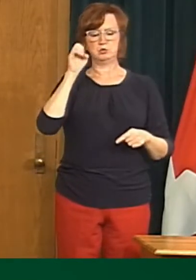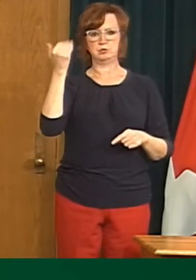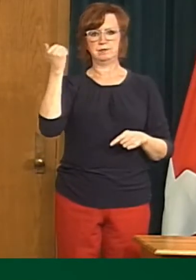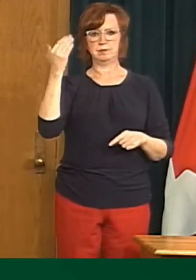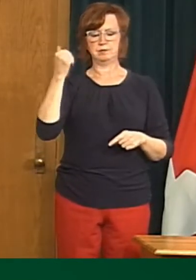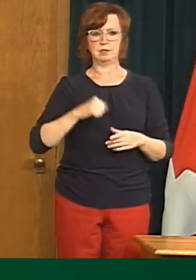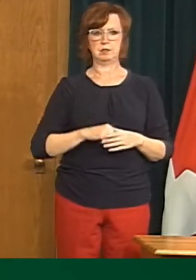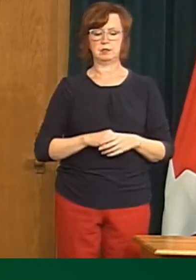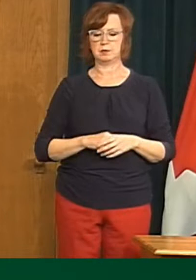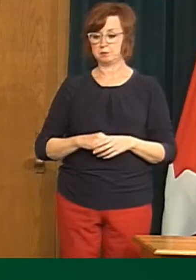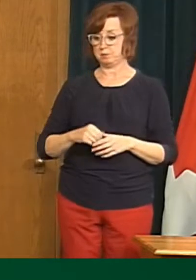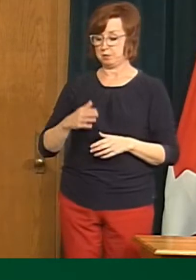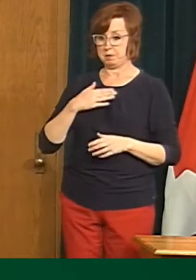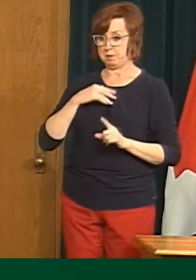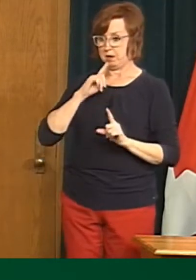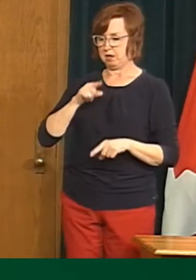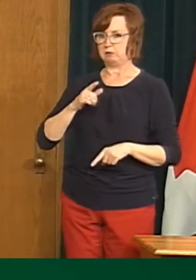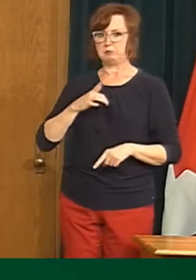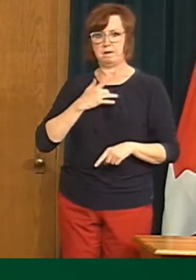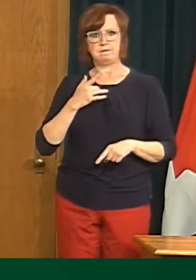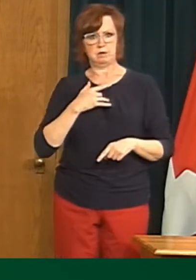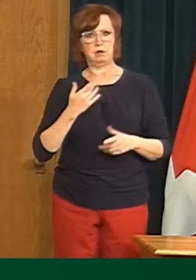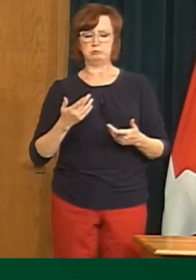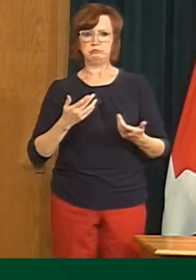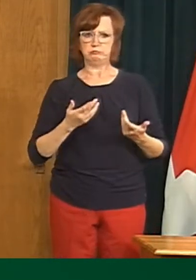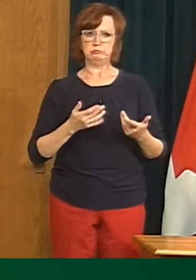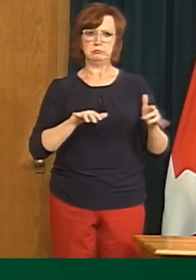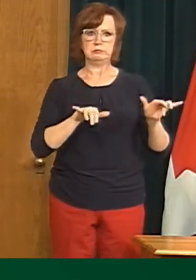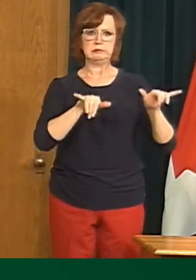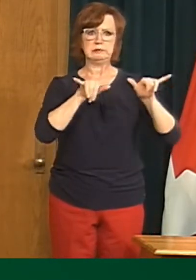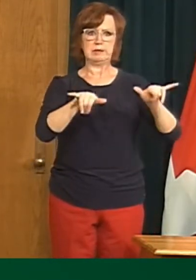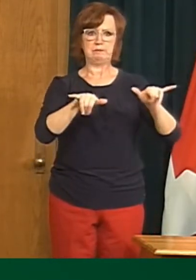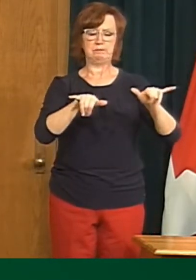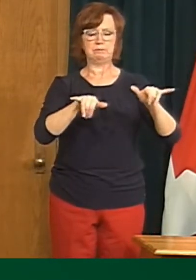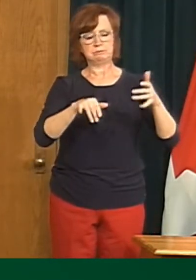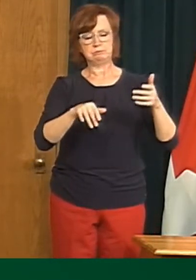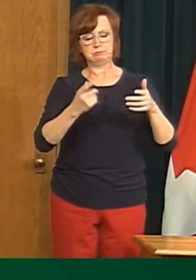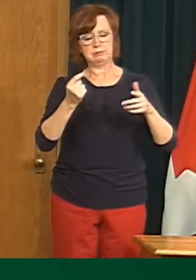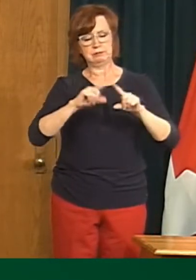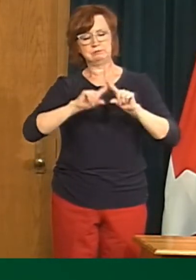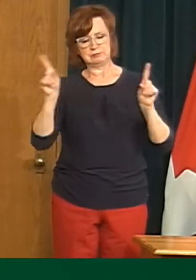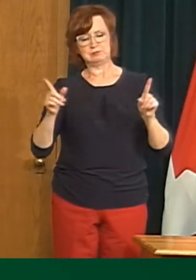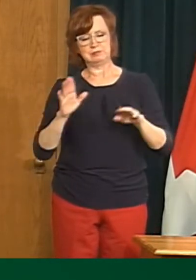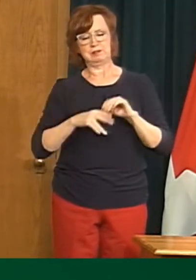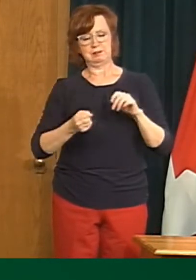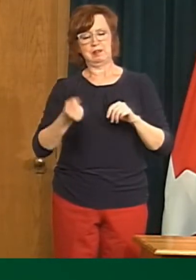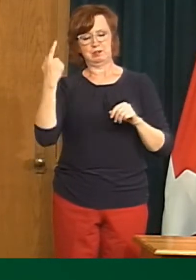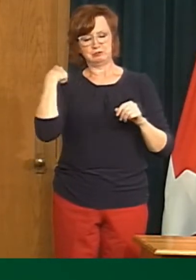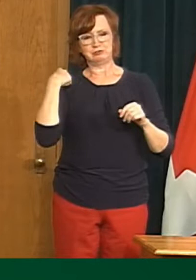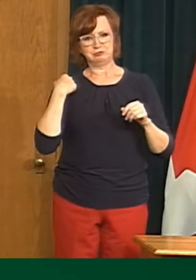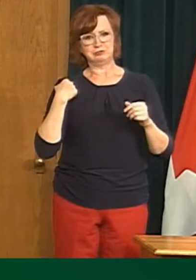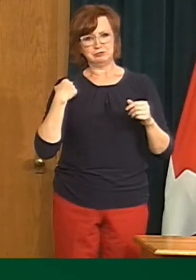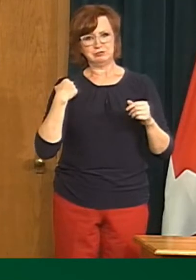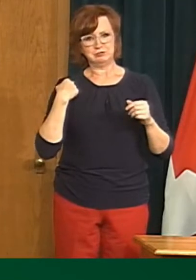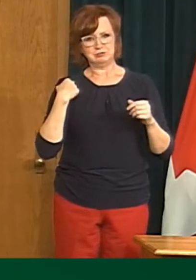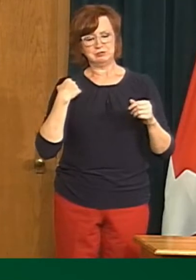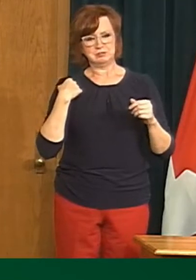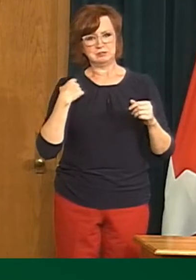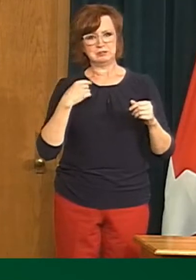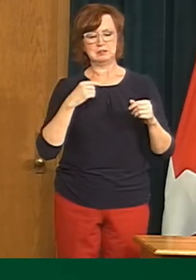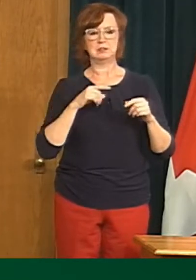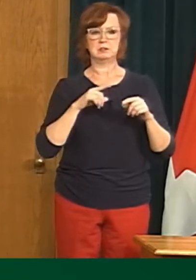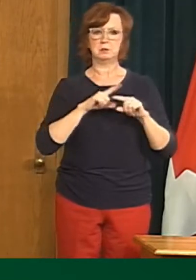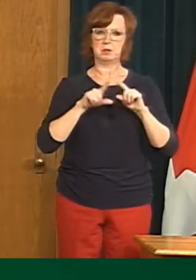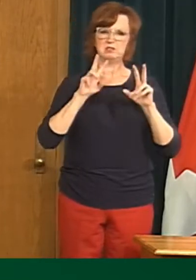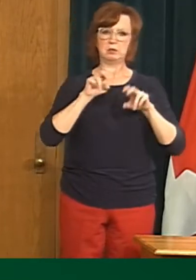I envision it to look very similar to, but different than what a normal budget process would look like. There will